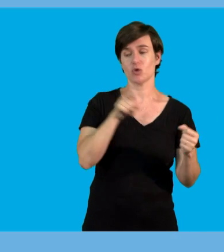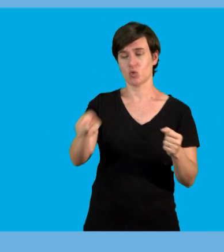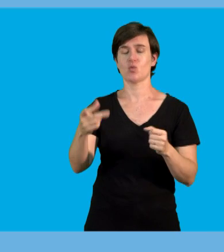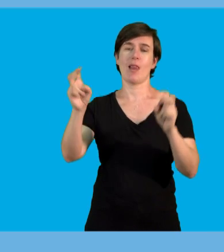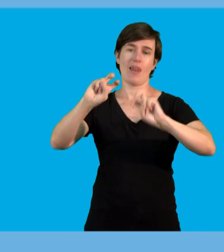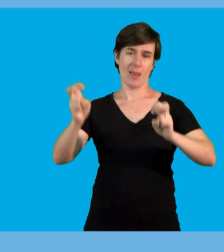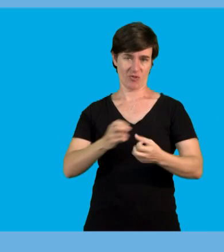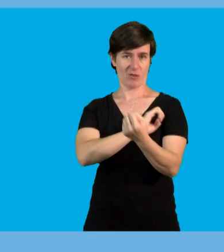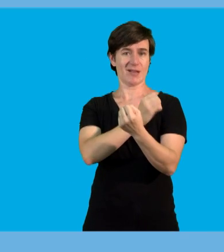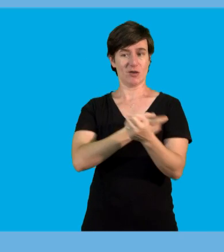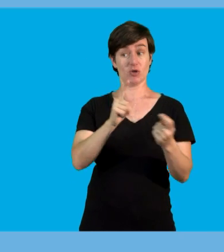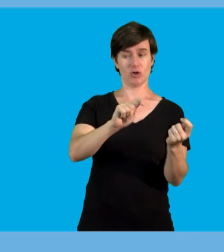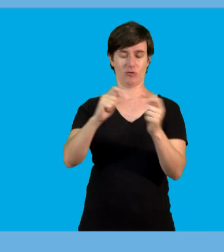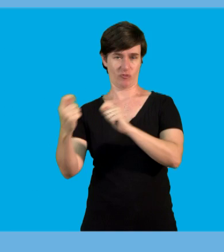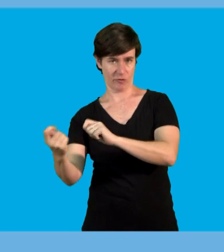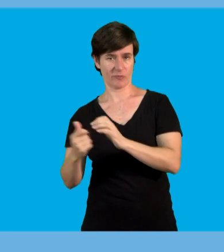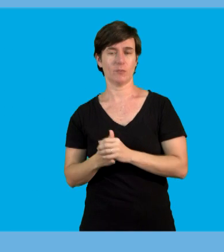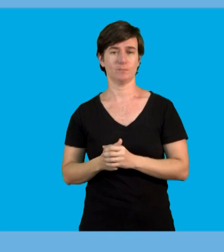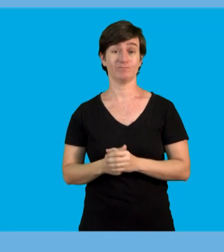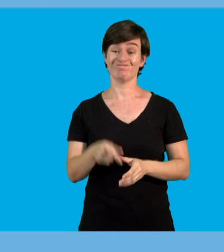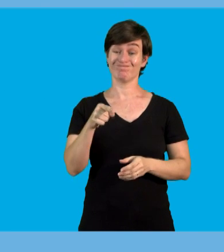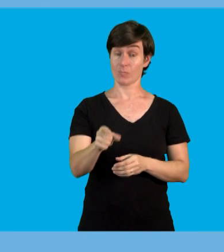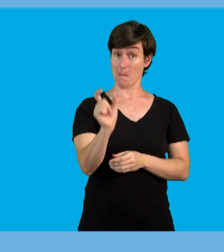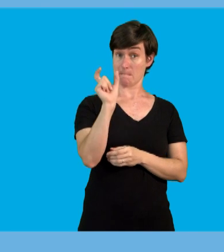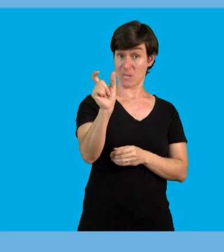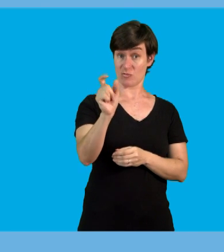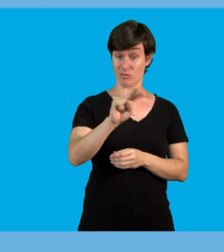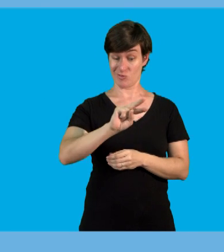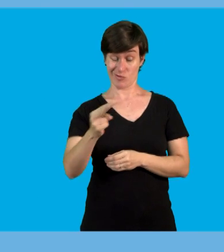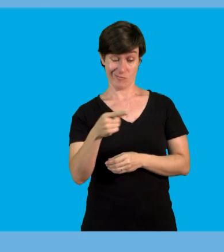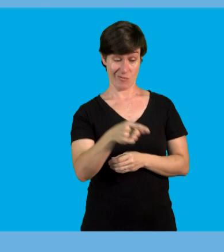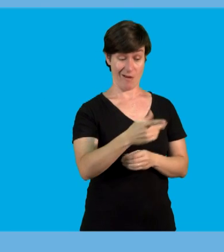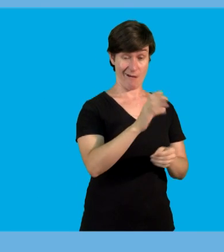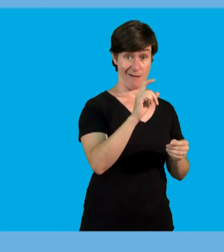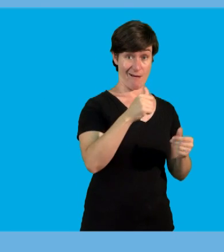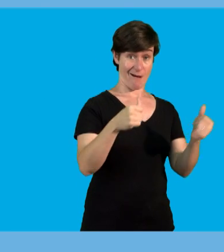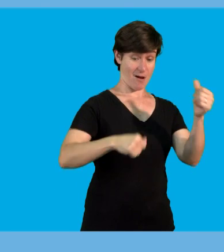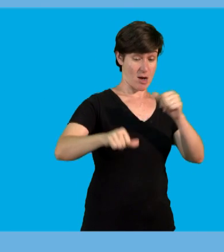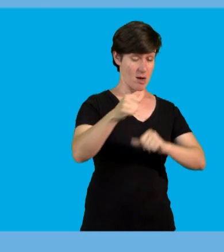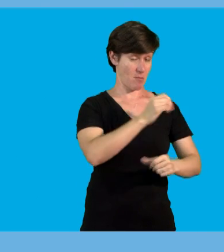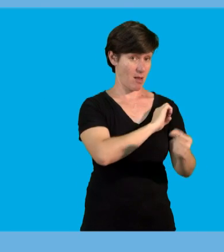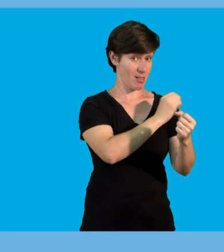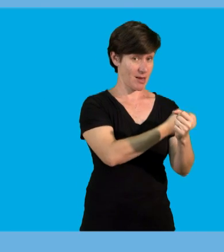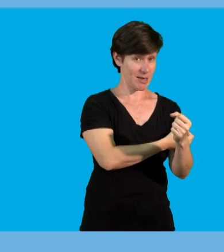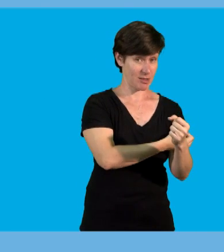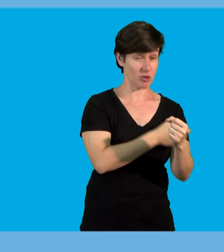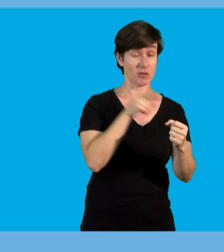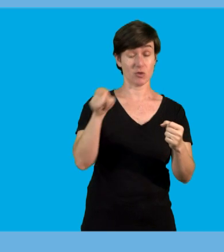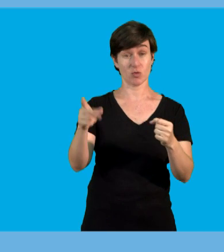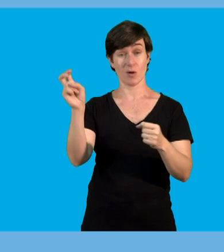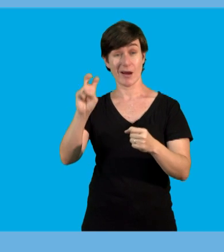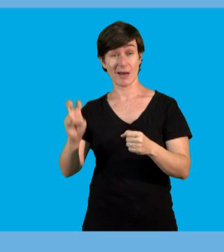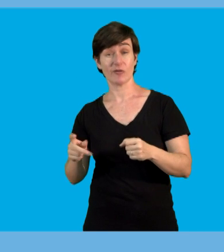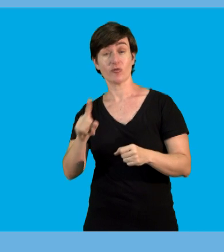energy. Now remember that the battery, it is going to now be converting the chemical energy into electrical energy by pushing the